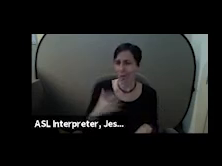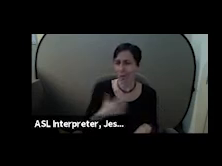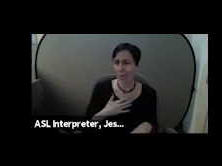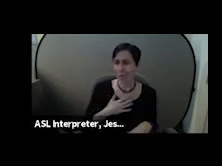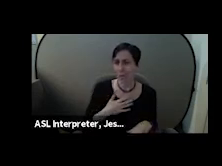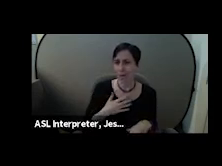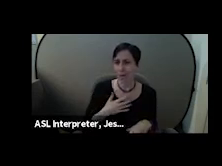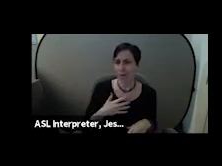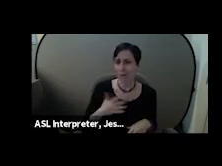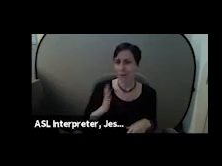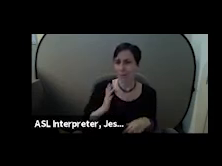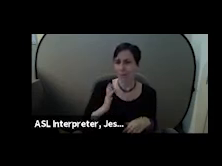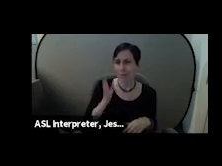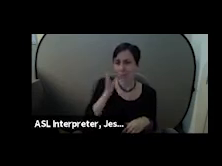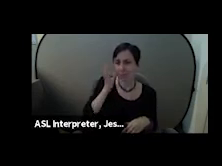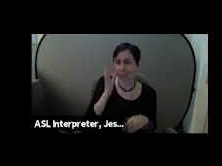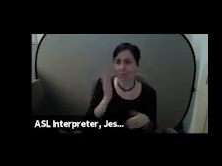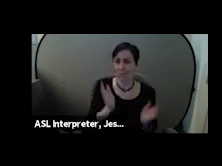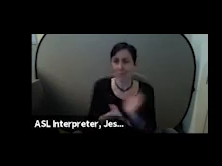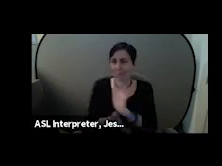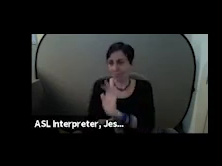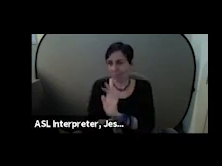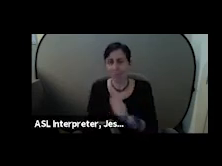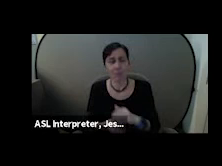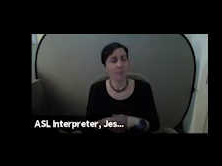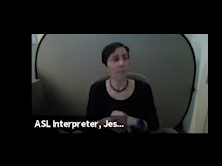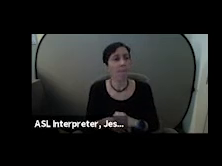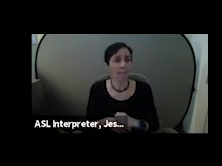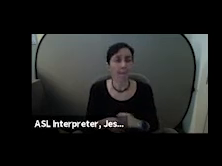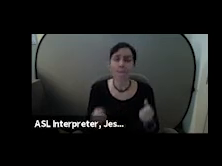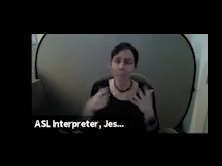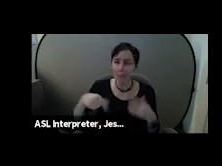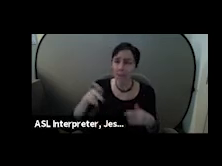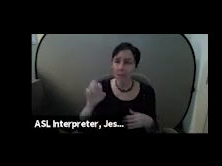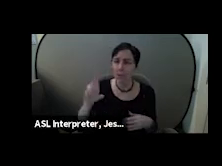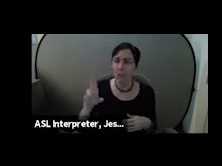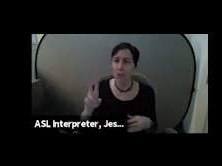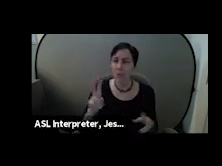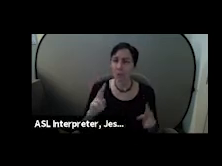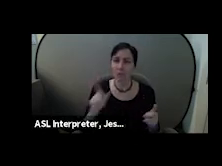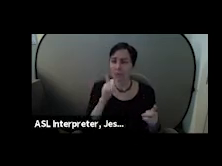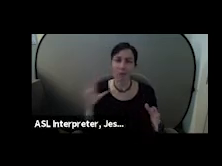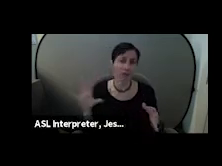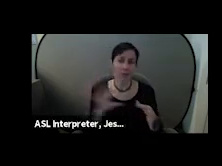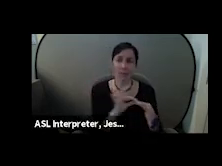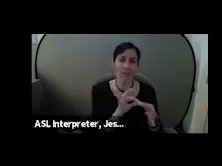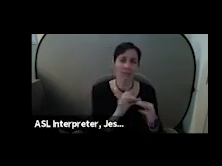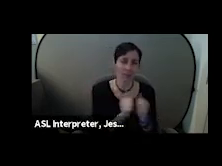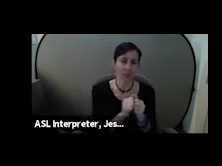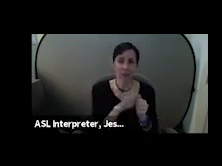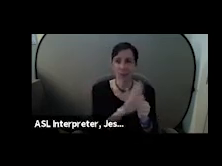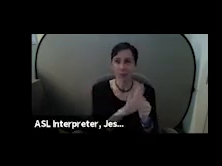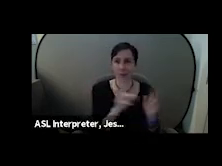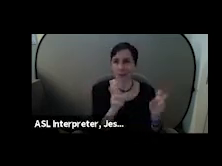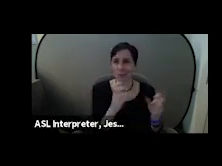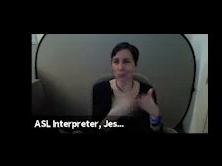So many queer families, queer people are, you know, disconnected from their birth families,